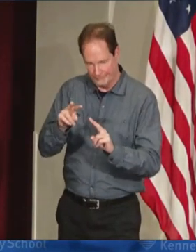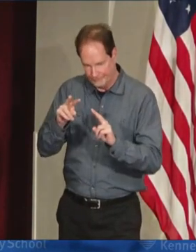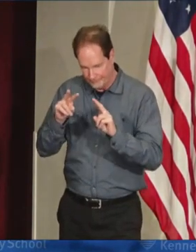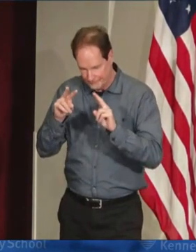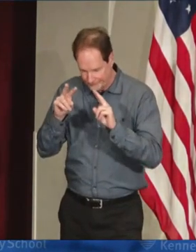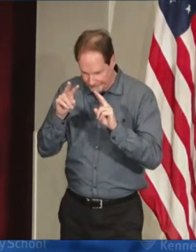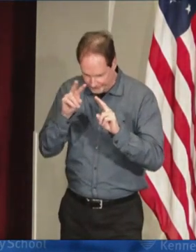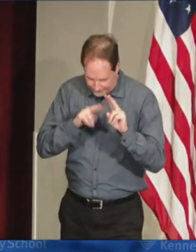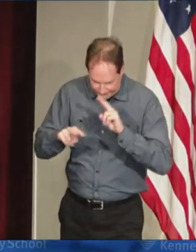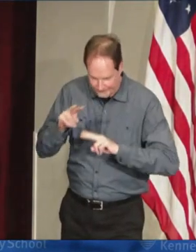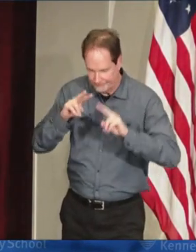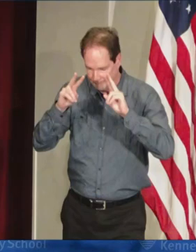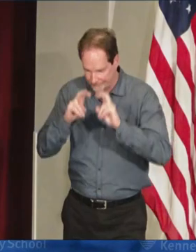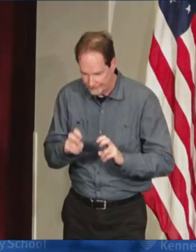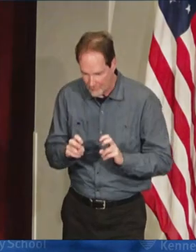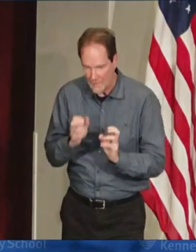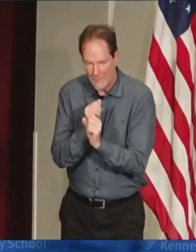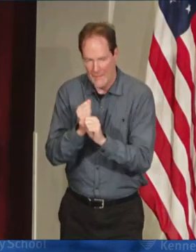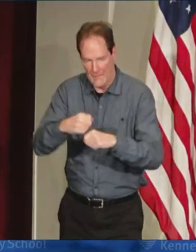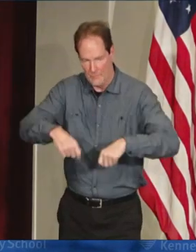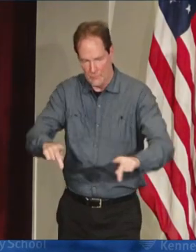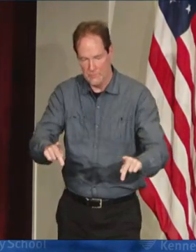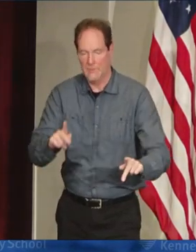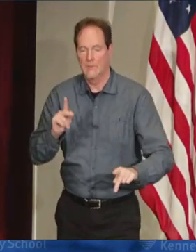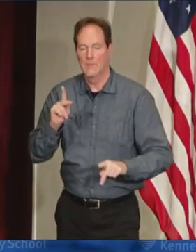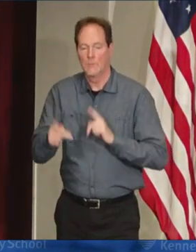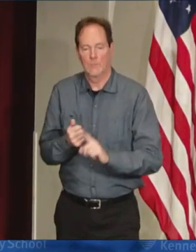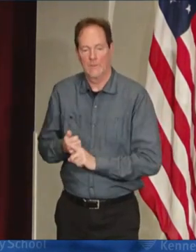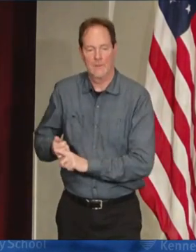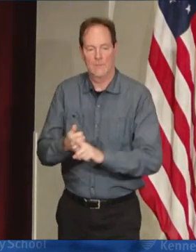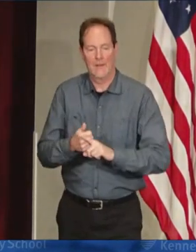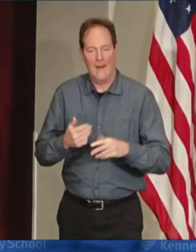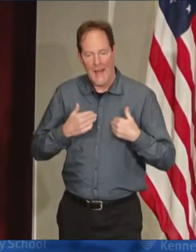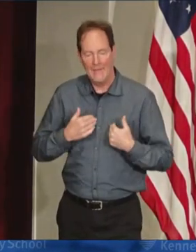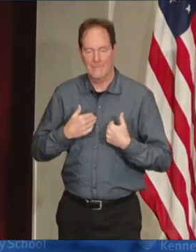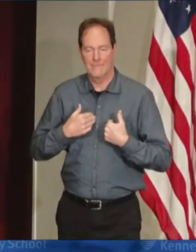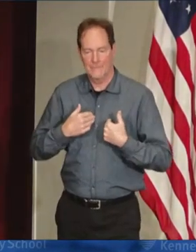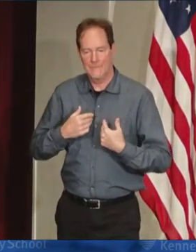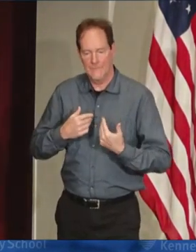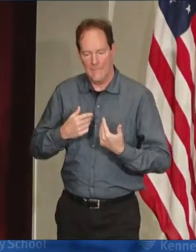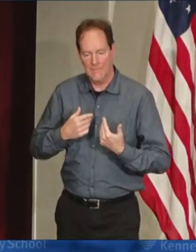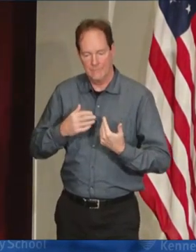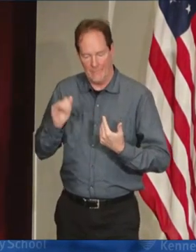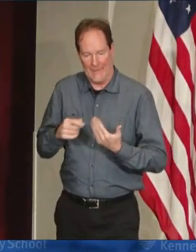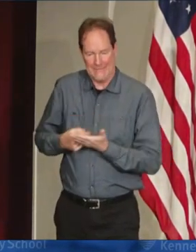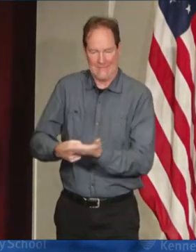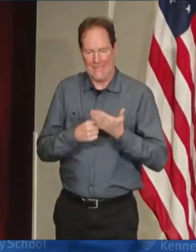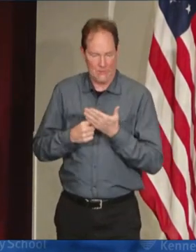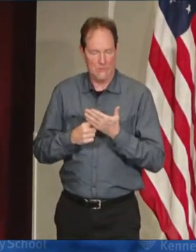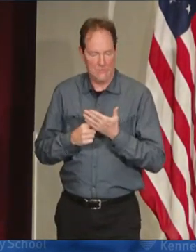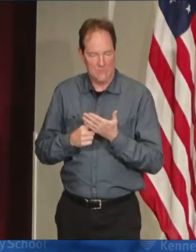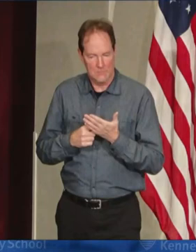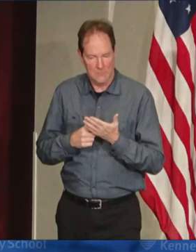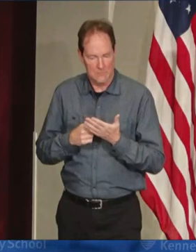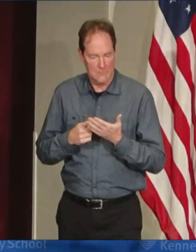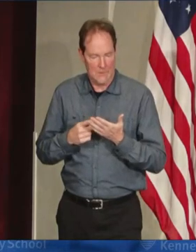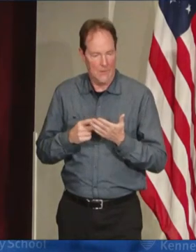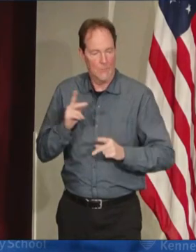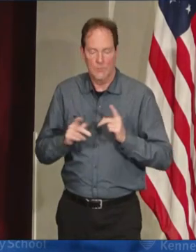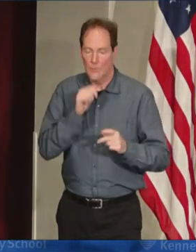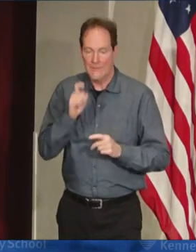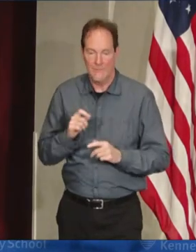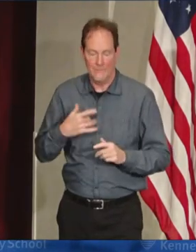creating opportunities for people to be able to have these discussions, where people don't have to feel